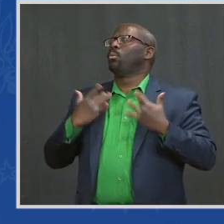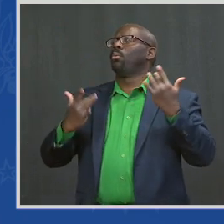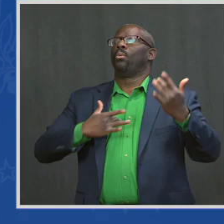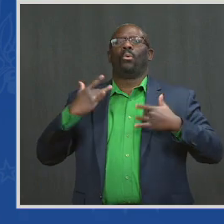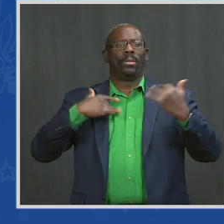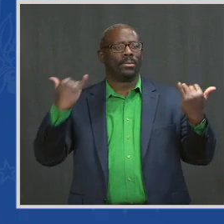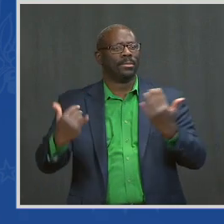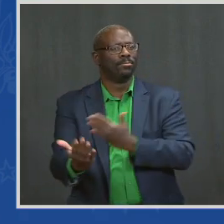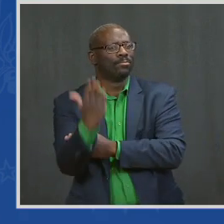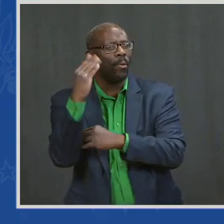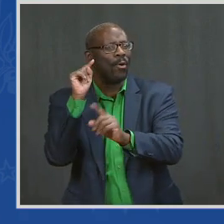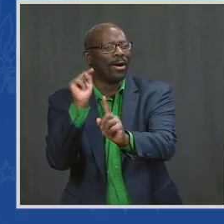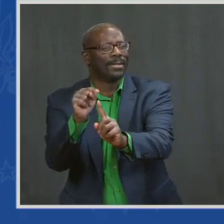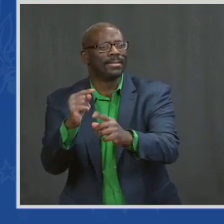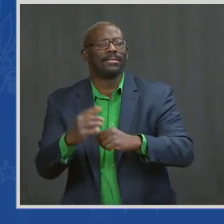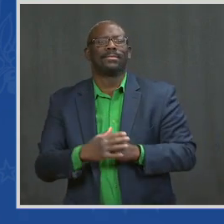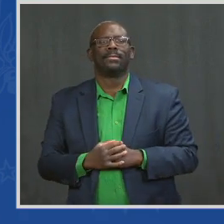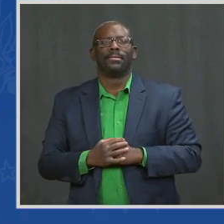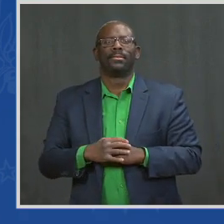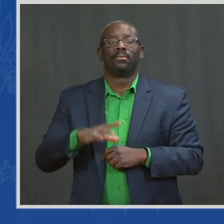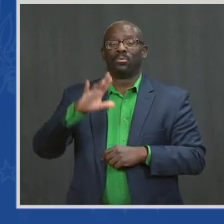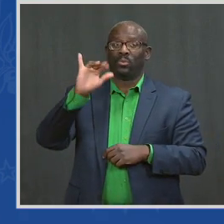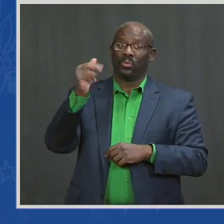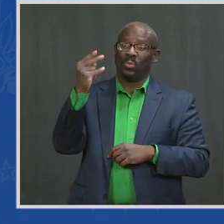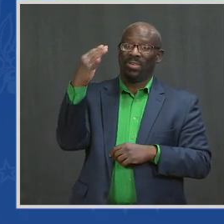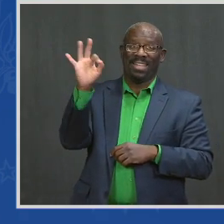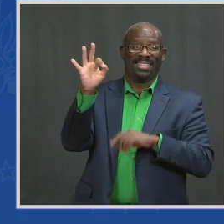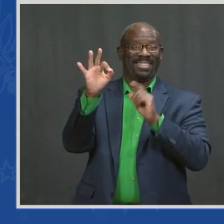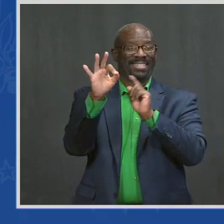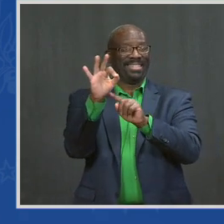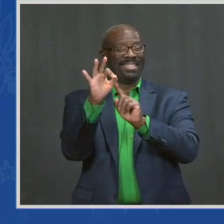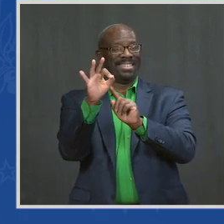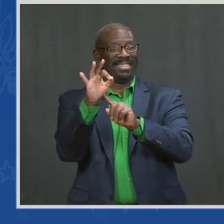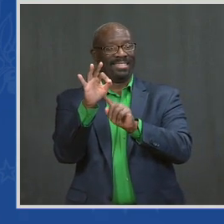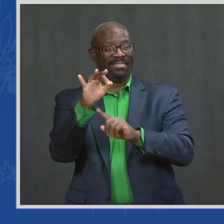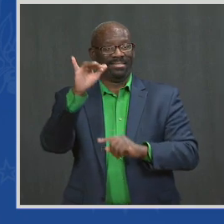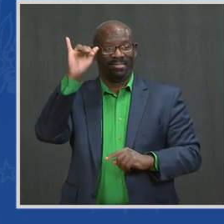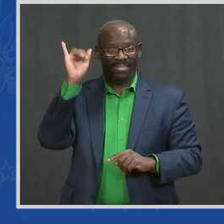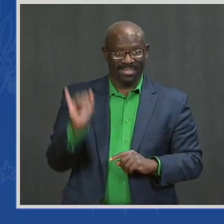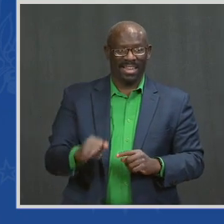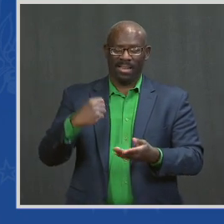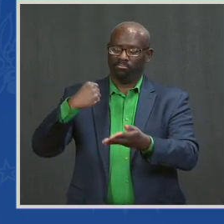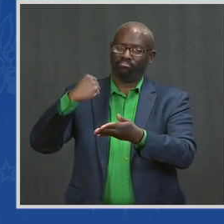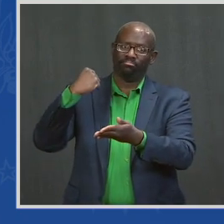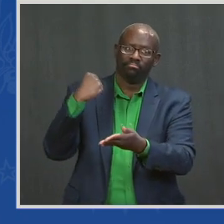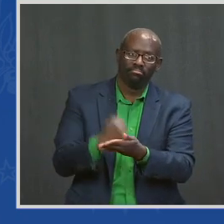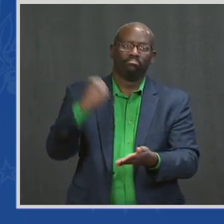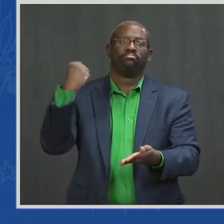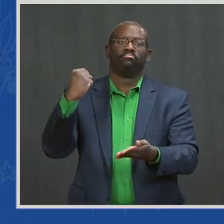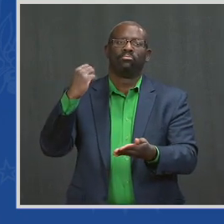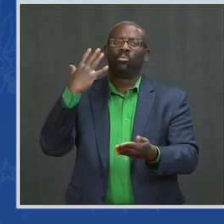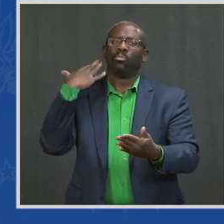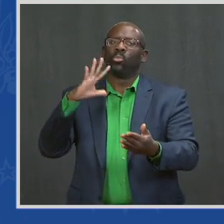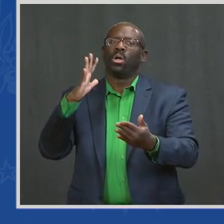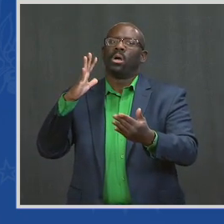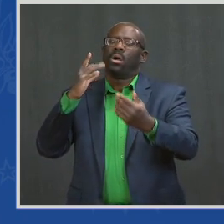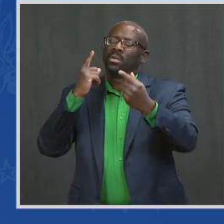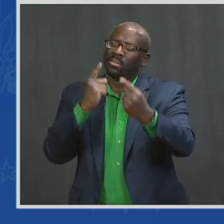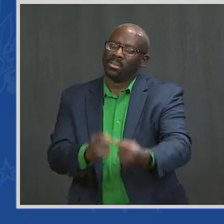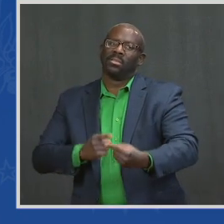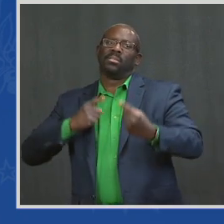Juneteenth marks both the long, hard night of slavery and